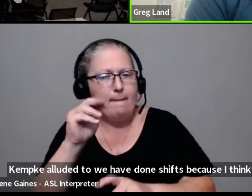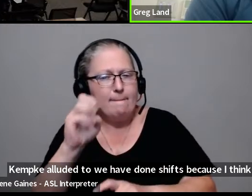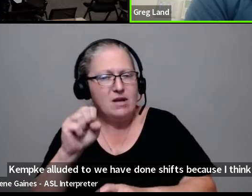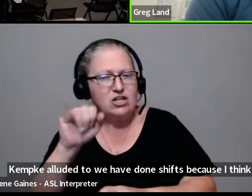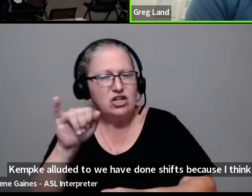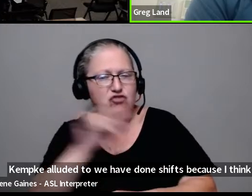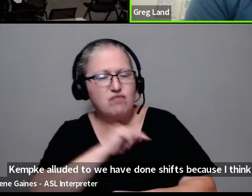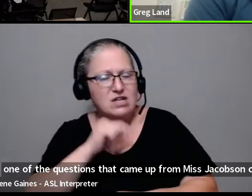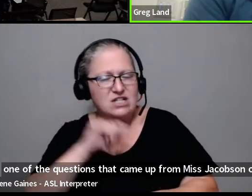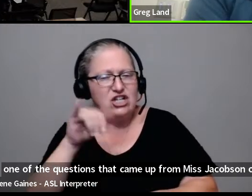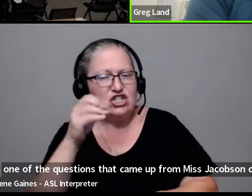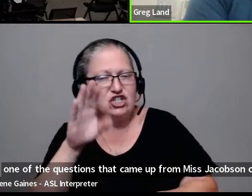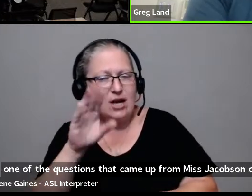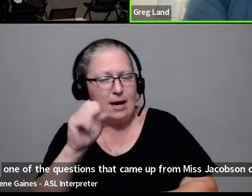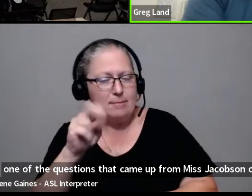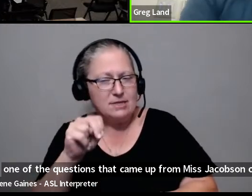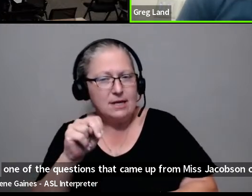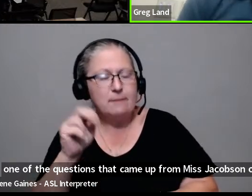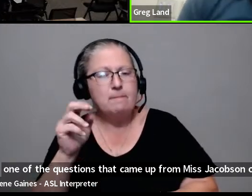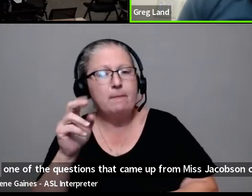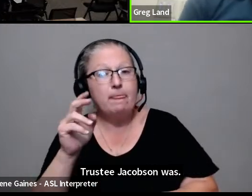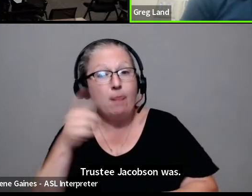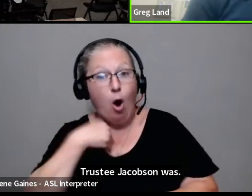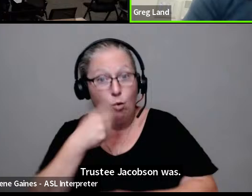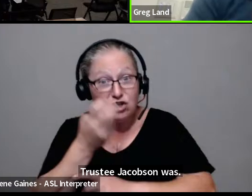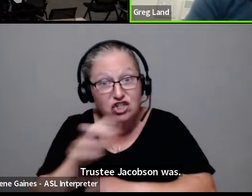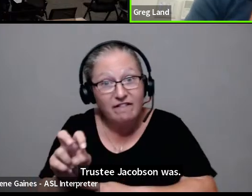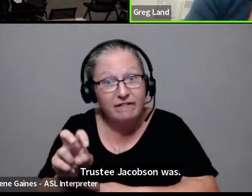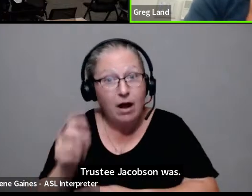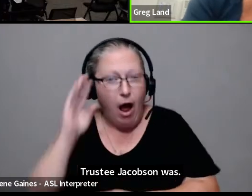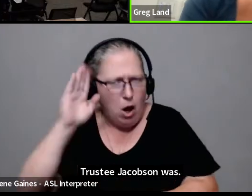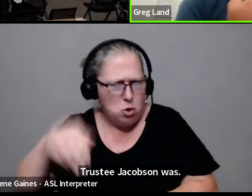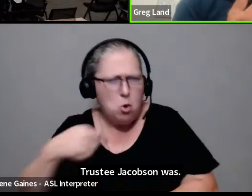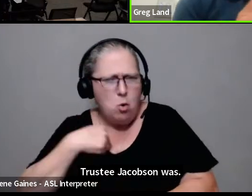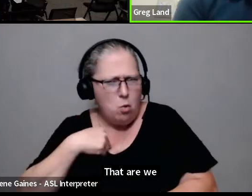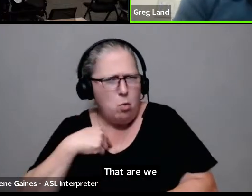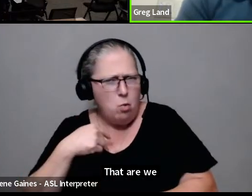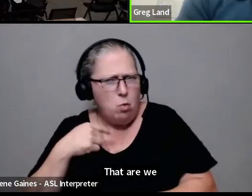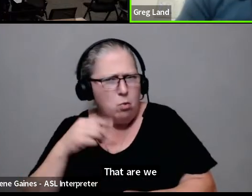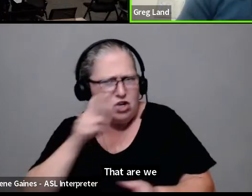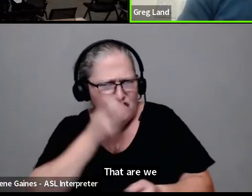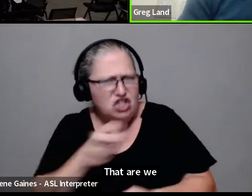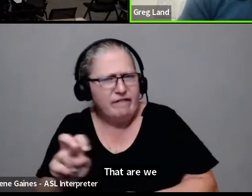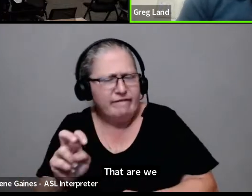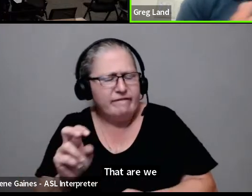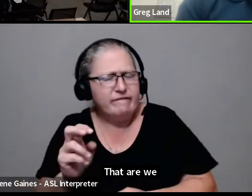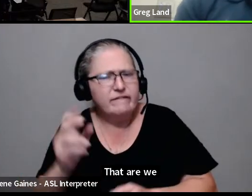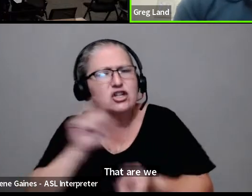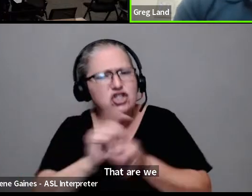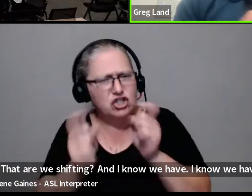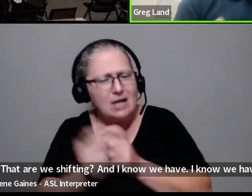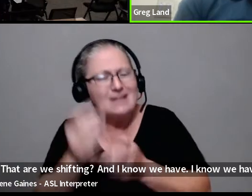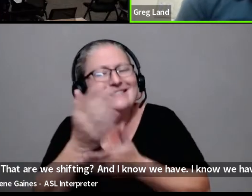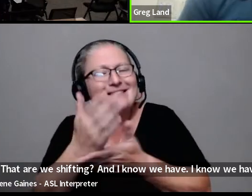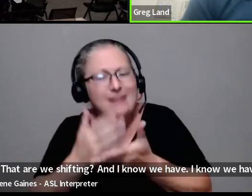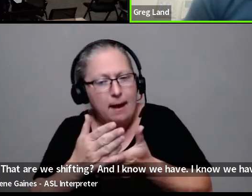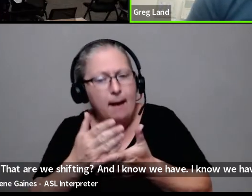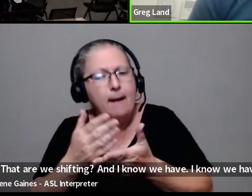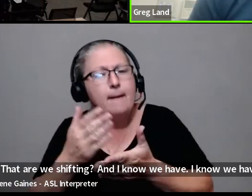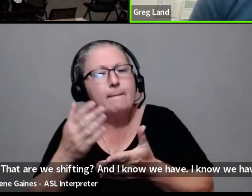or Trustee Jacobson was that, are we shifting? And I know we have. I know we have changed some of the